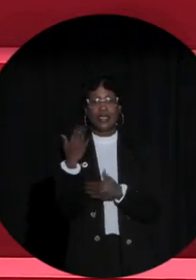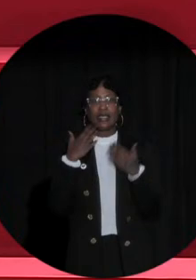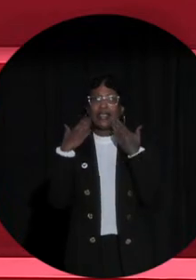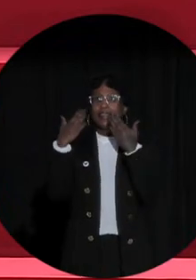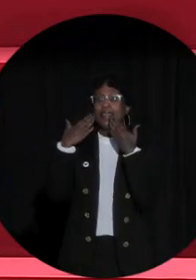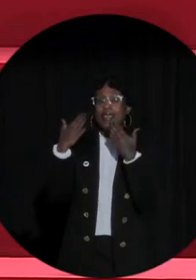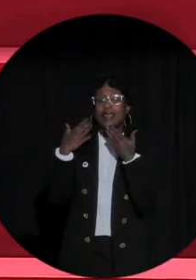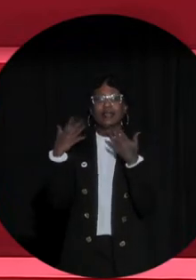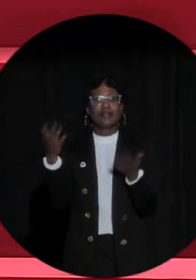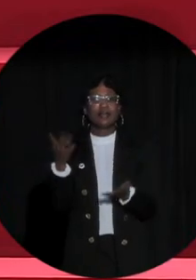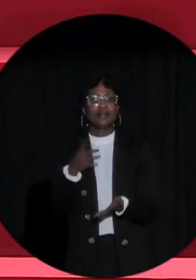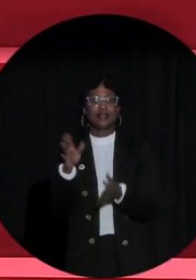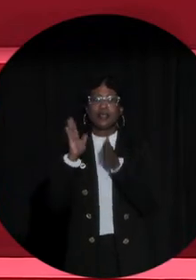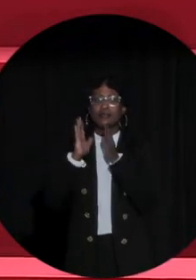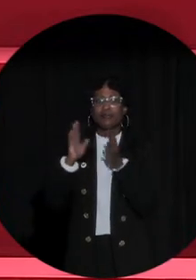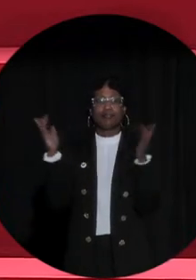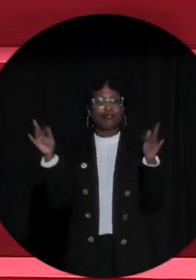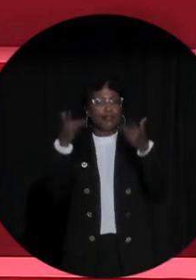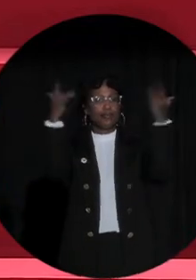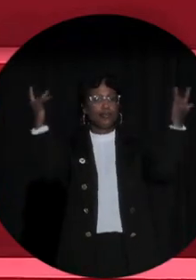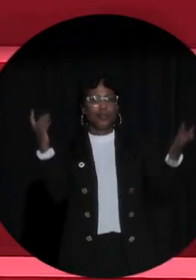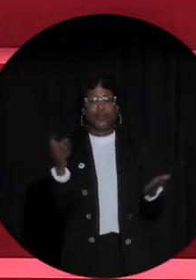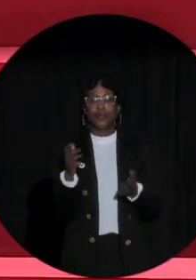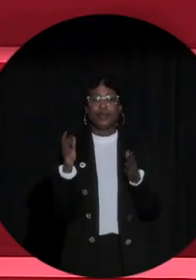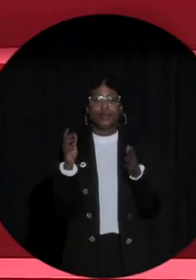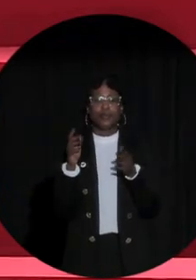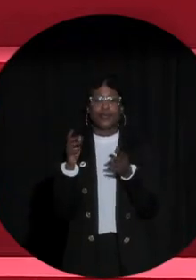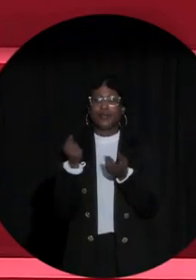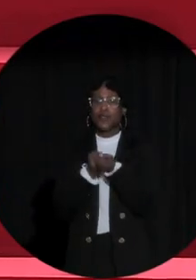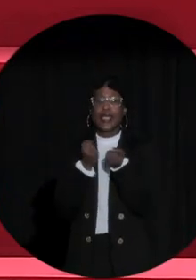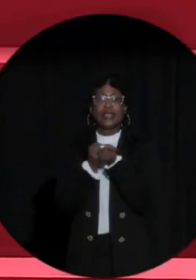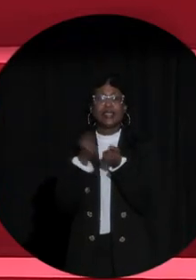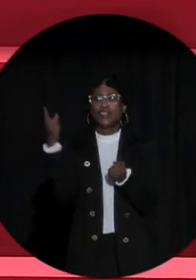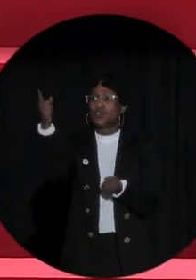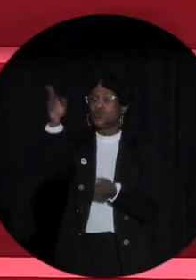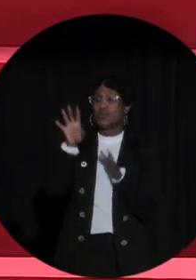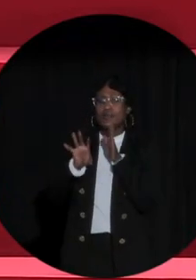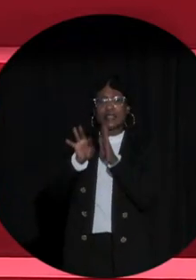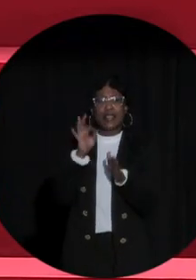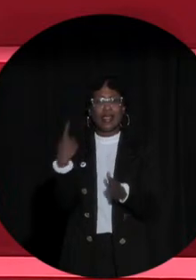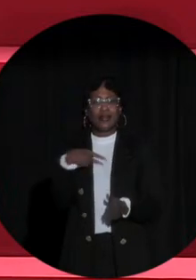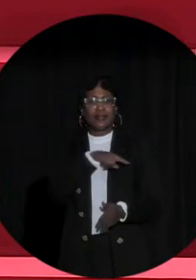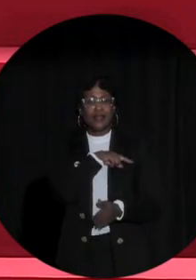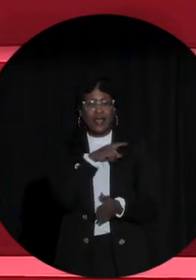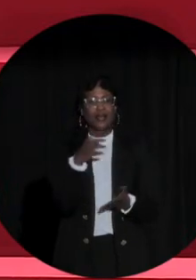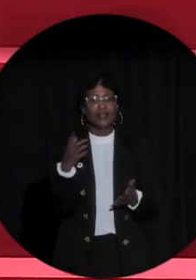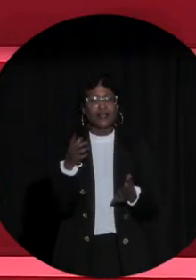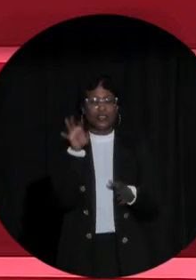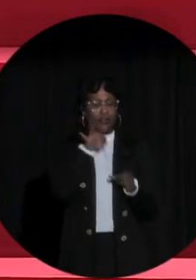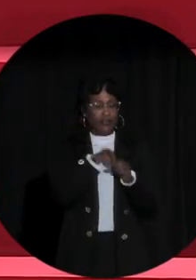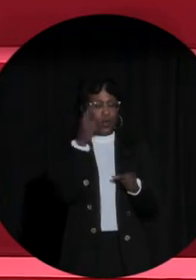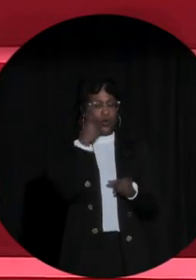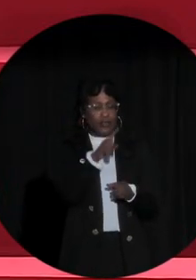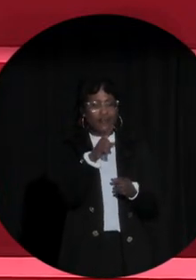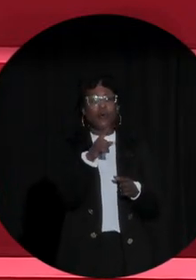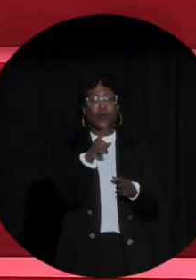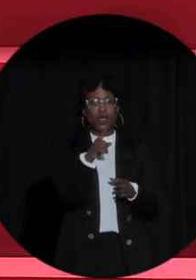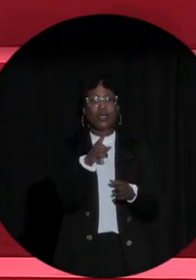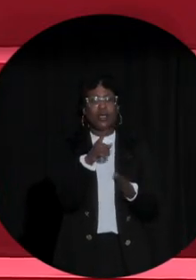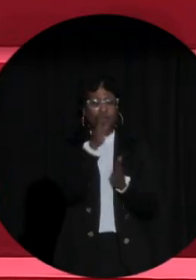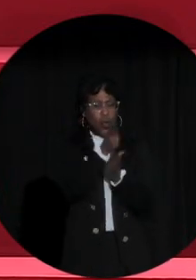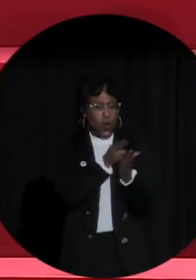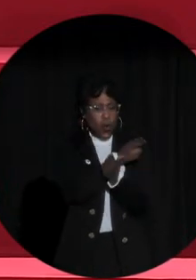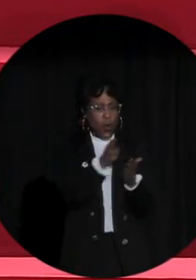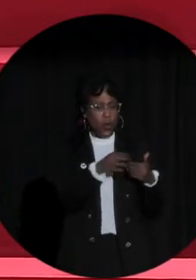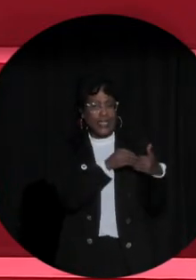have blessed us to select strong and wise leaders, holy leaders, to